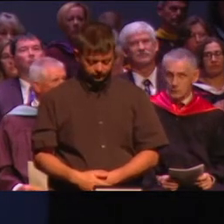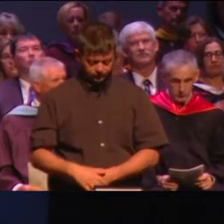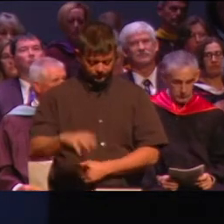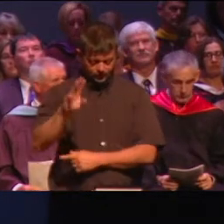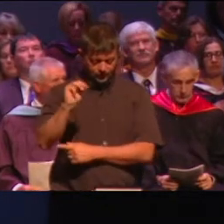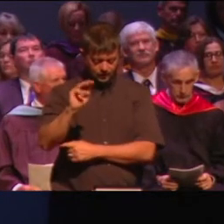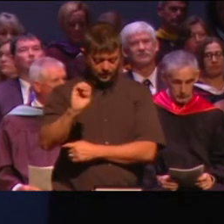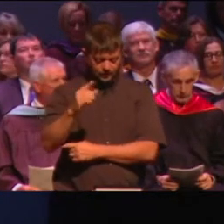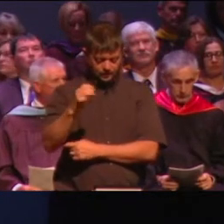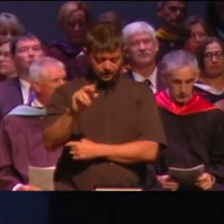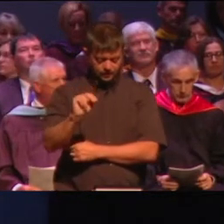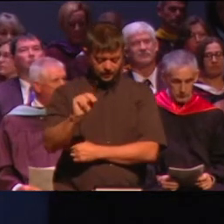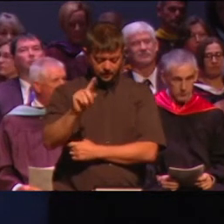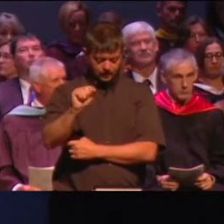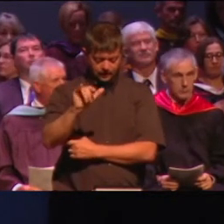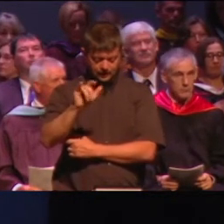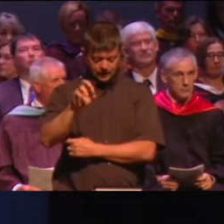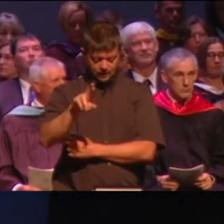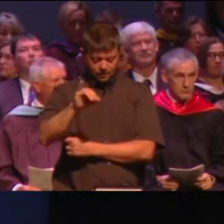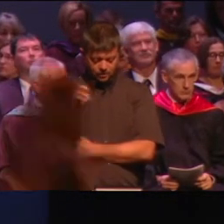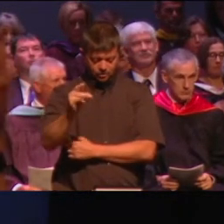Megan Taylor Johnson.